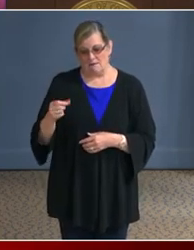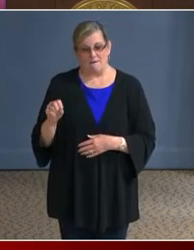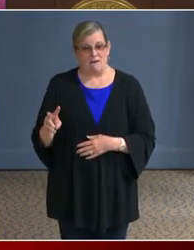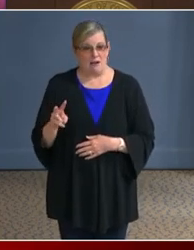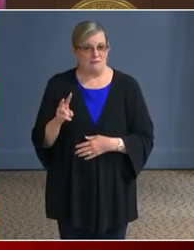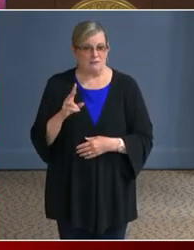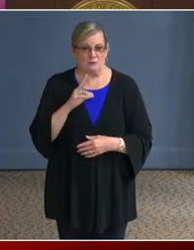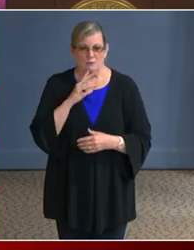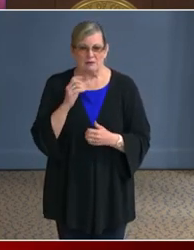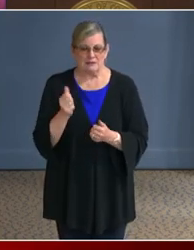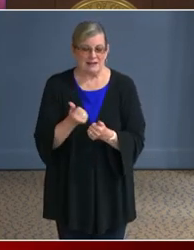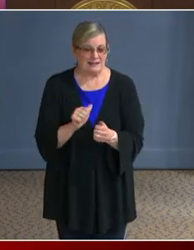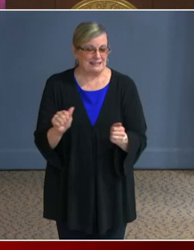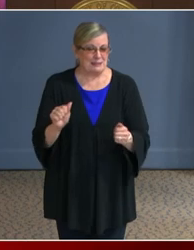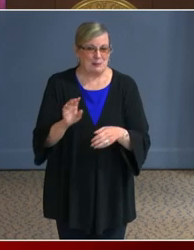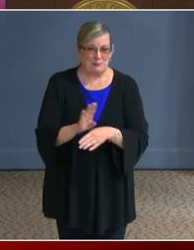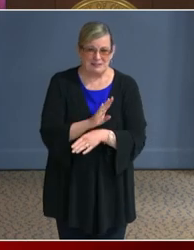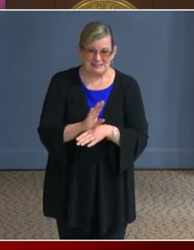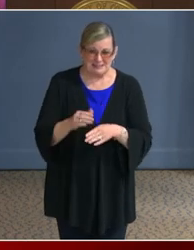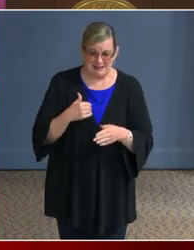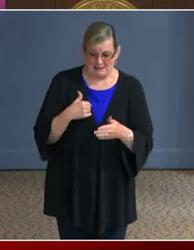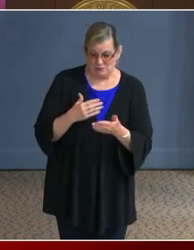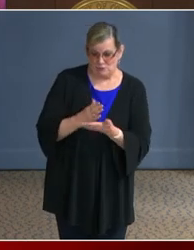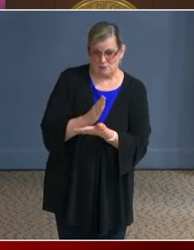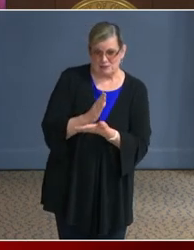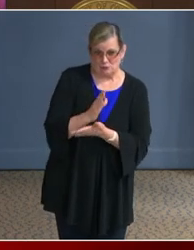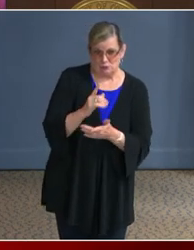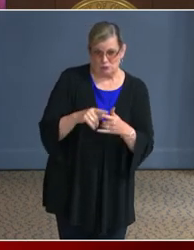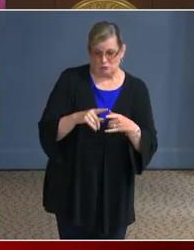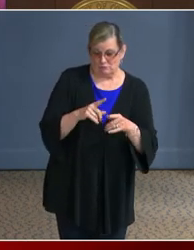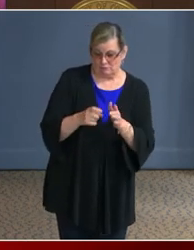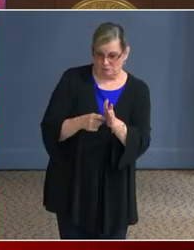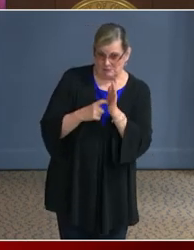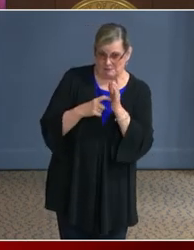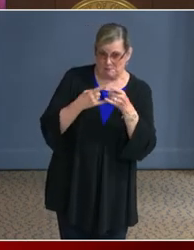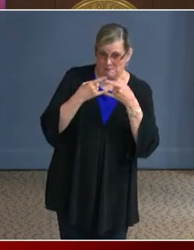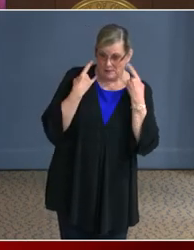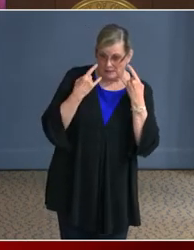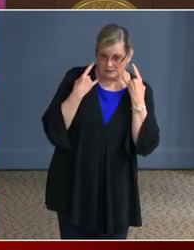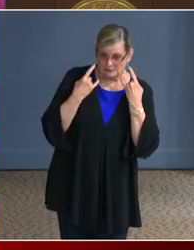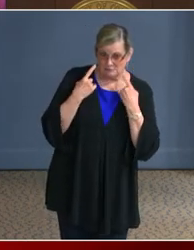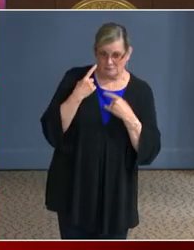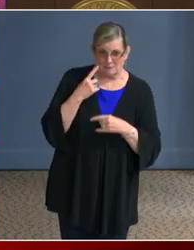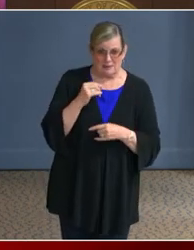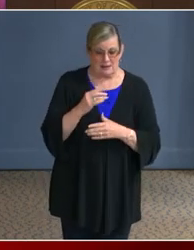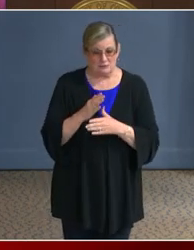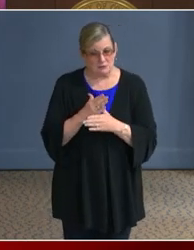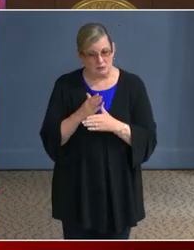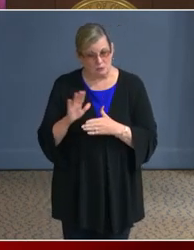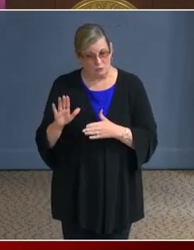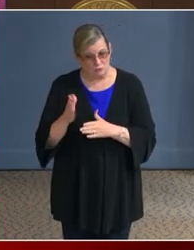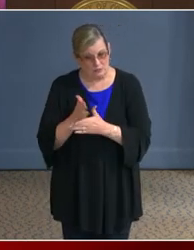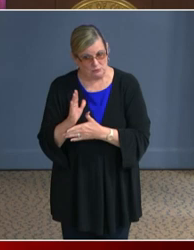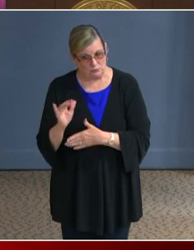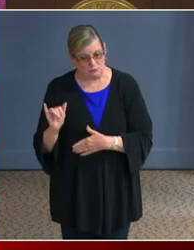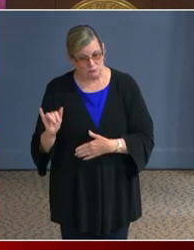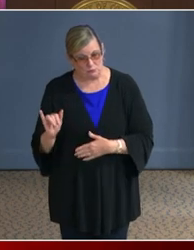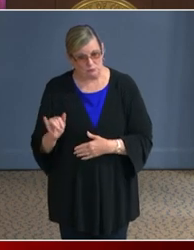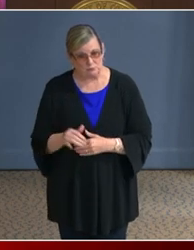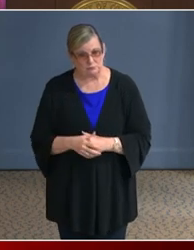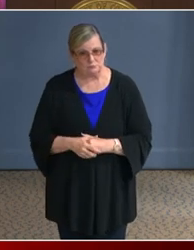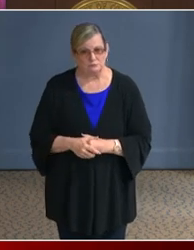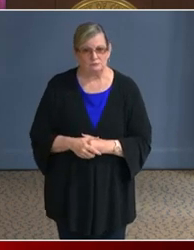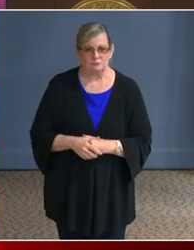you to have on a mask if that is their business's policy. And if you're